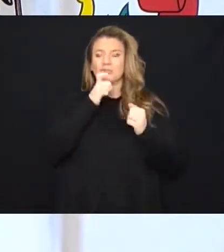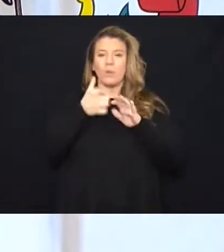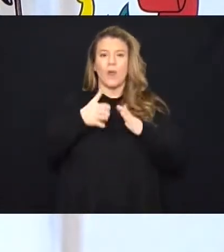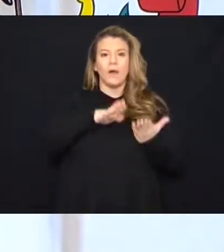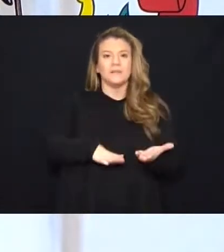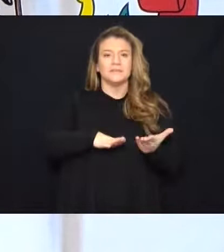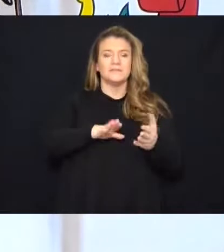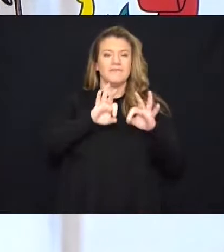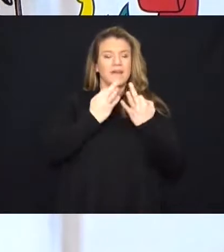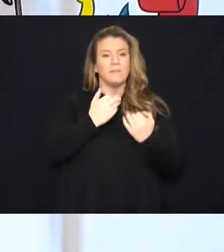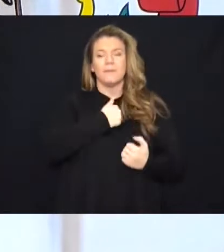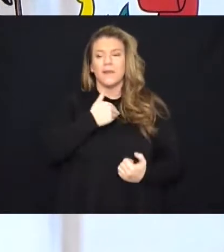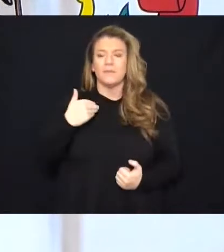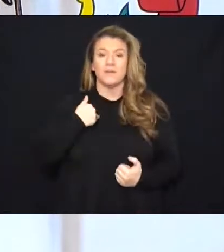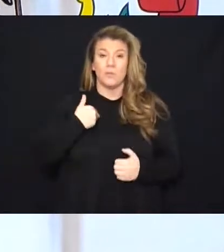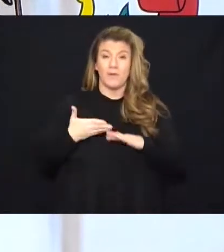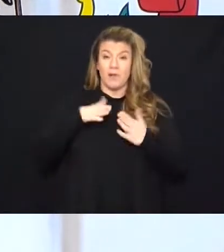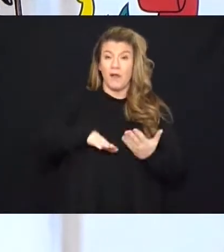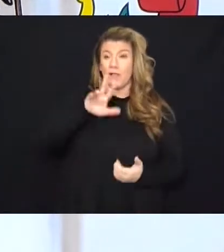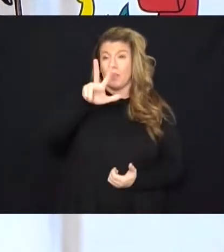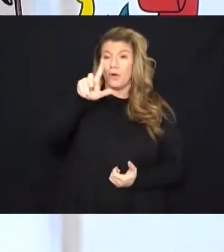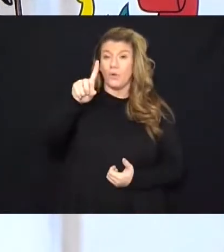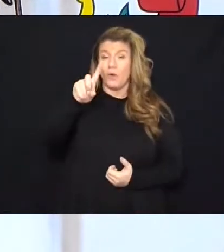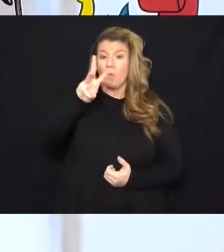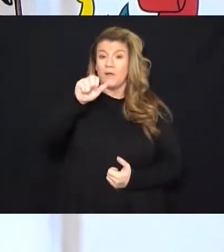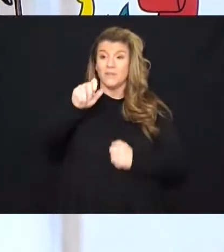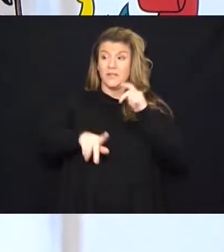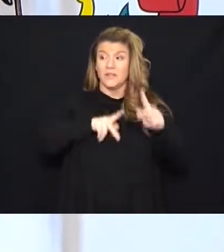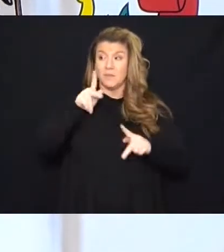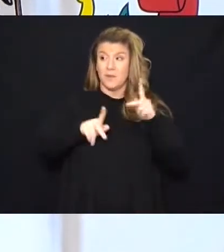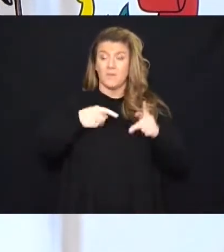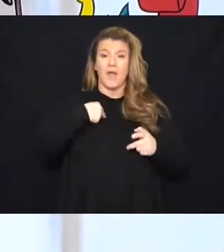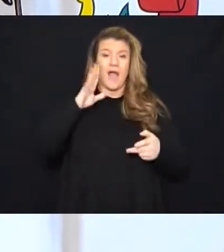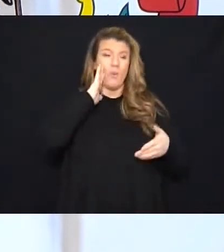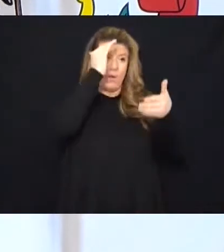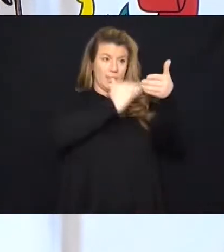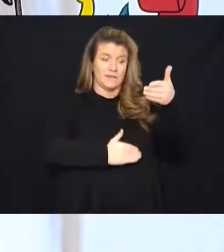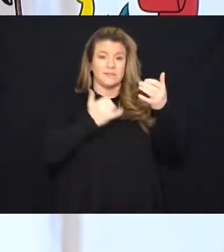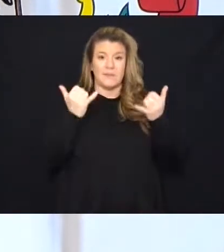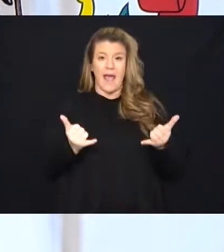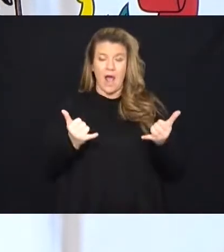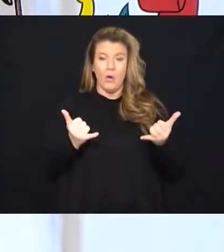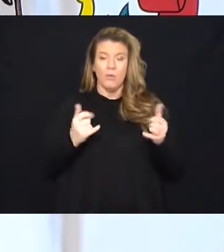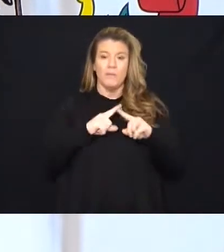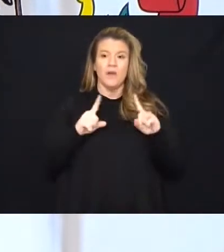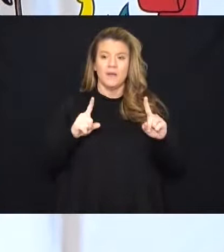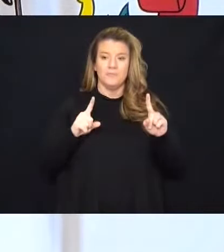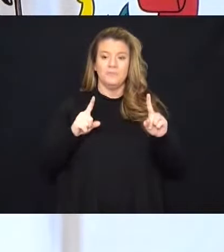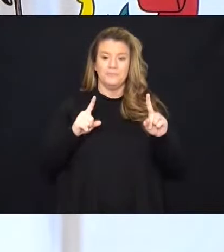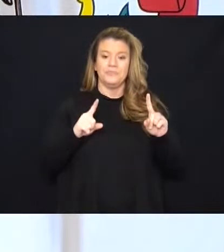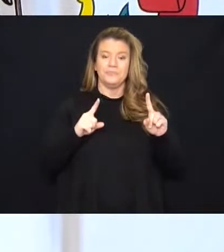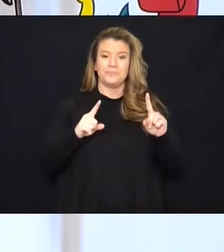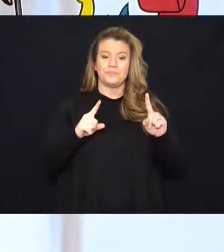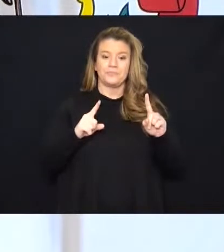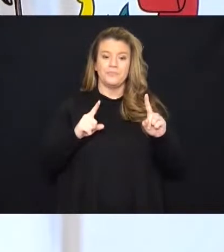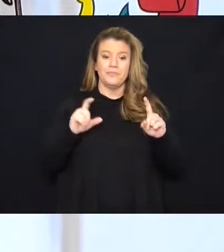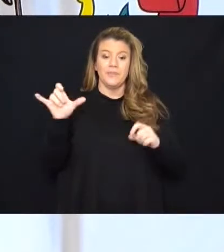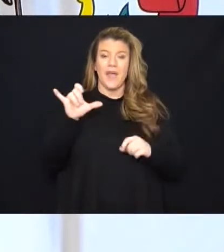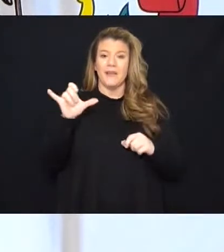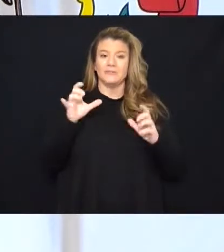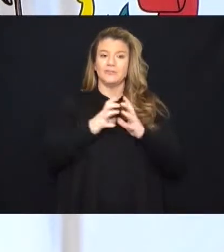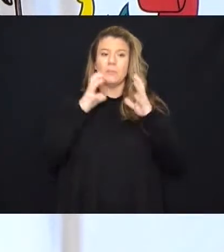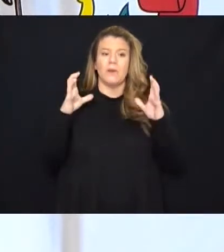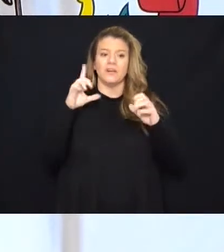ones. We've lost another 31 West Virginians. I'm going to go through them right now, but I ask so much